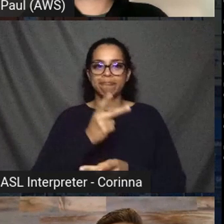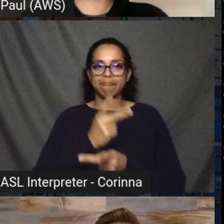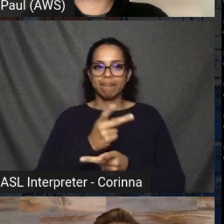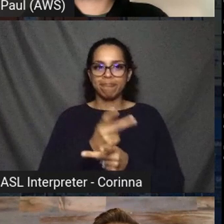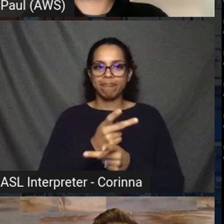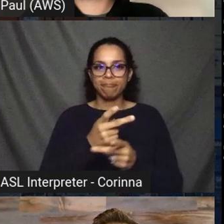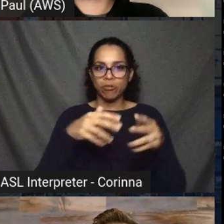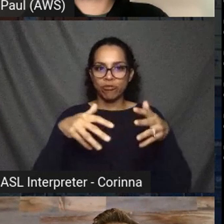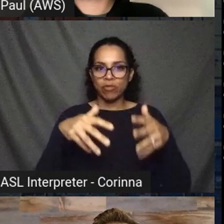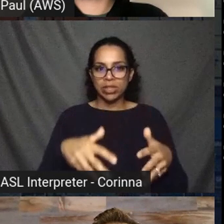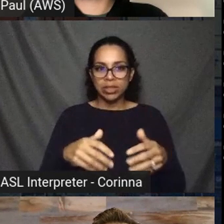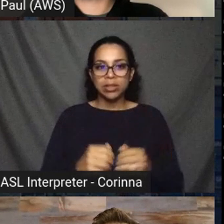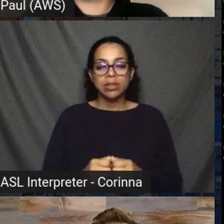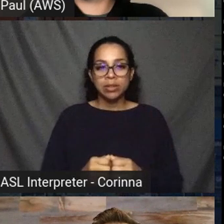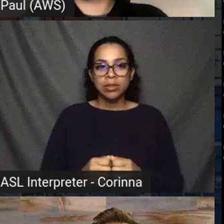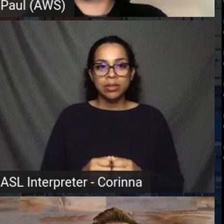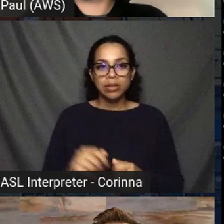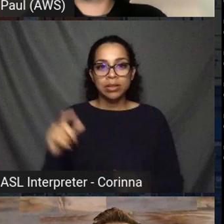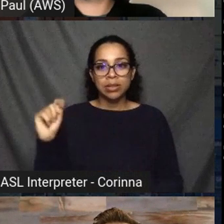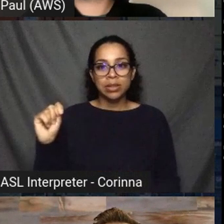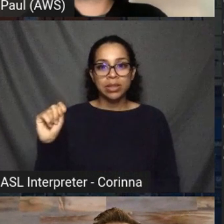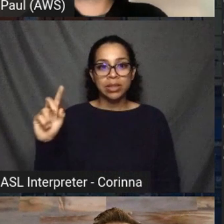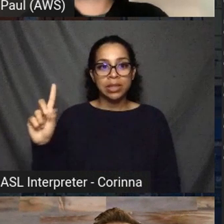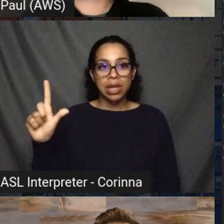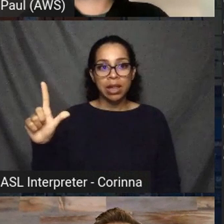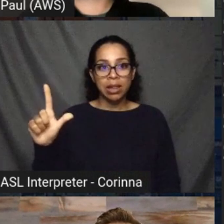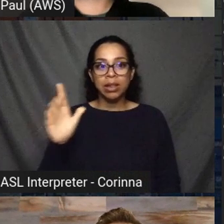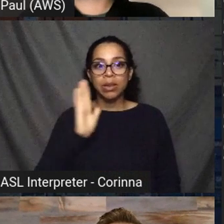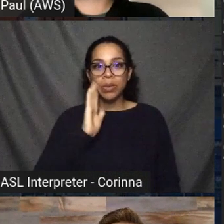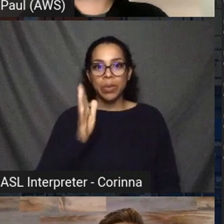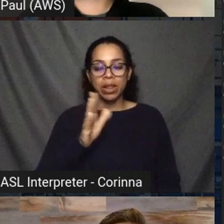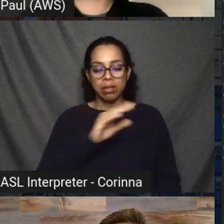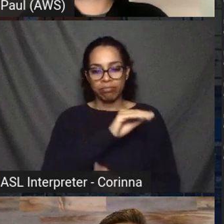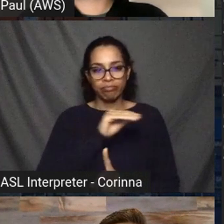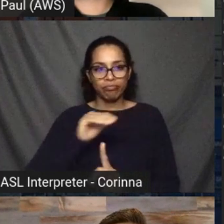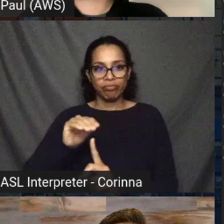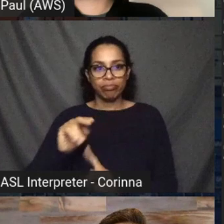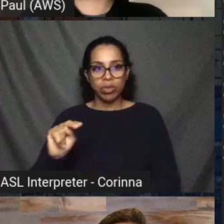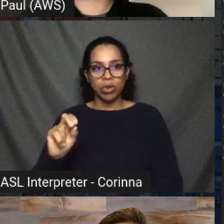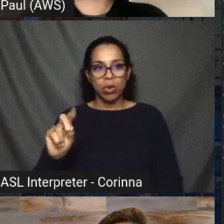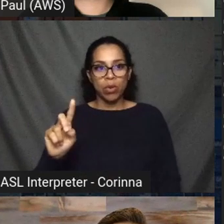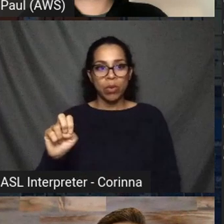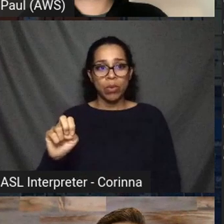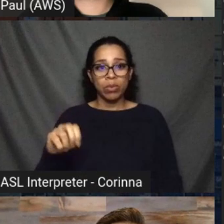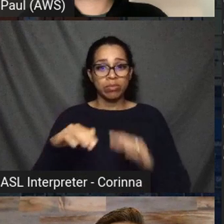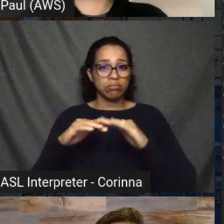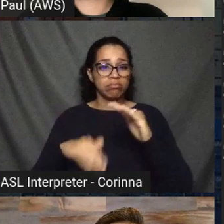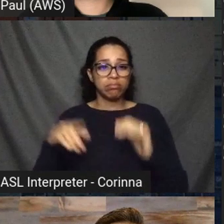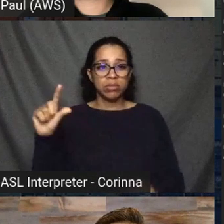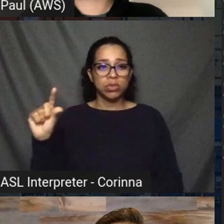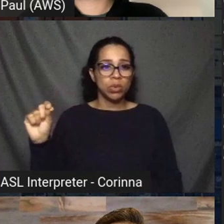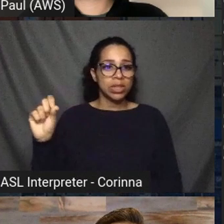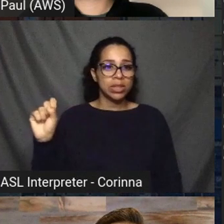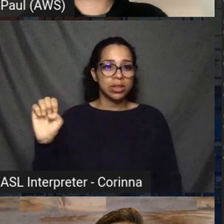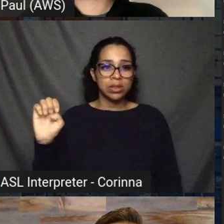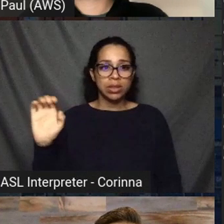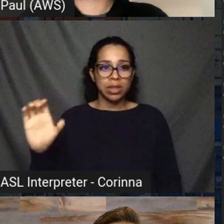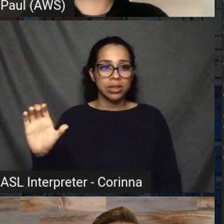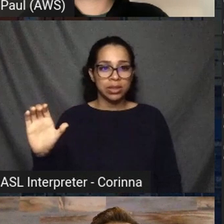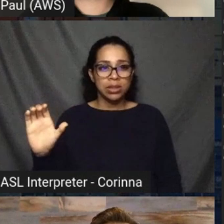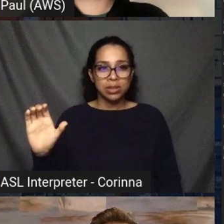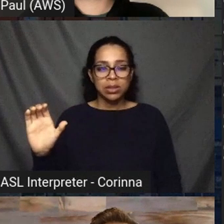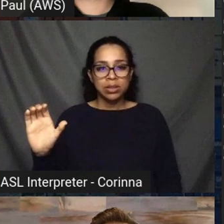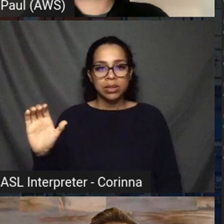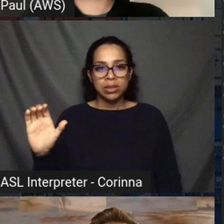TDL to the node, and then in a matter of 20 seconds, which is the setting we're set